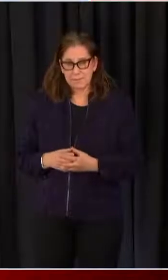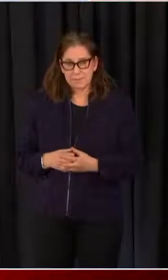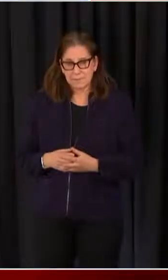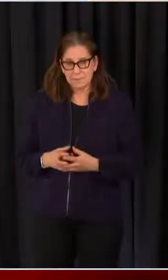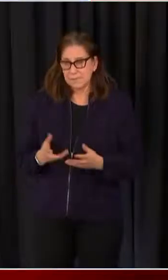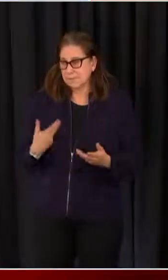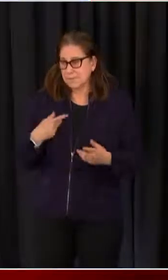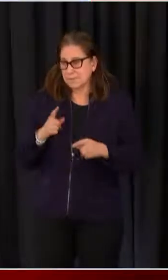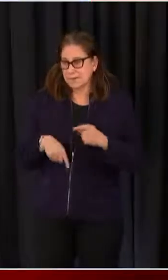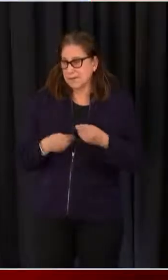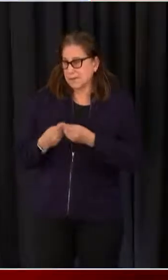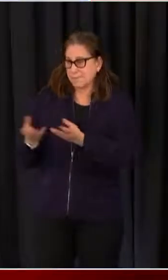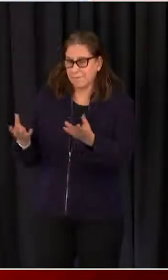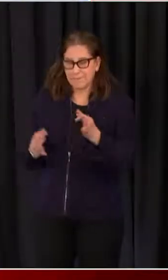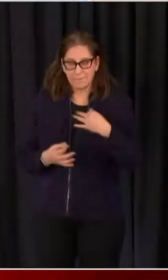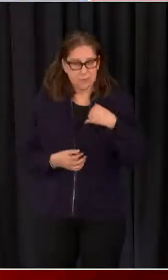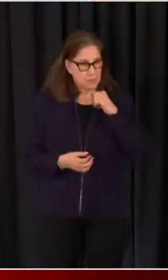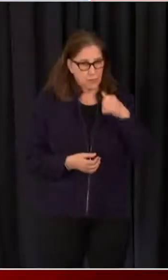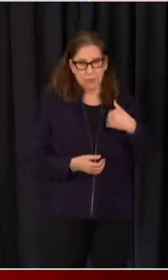get shots in arms.